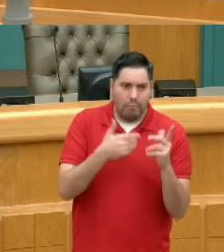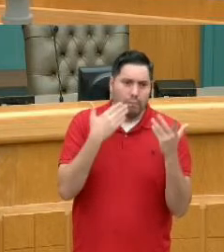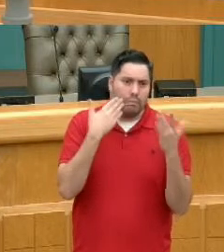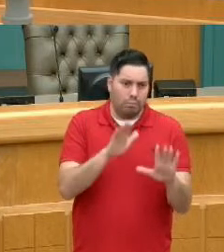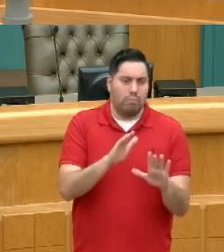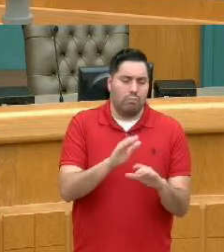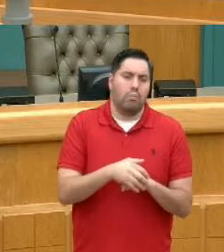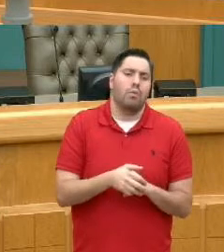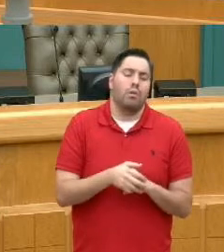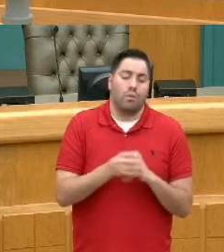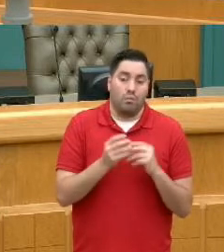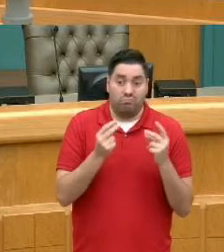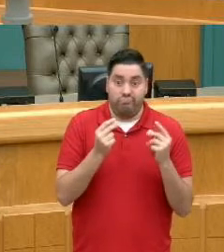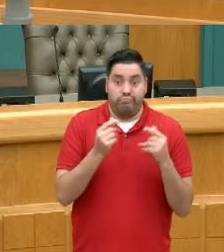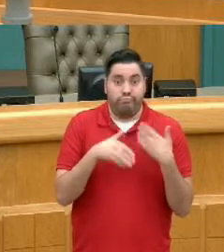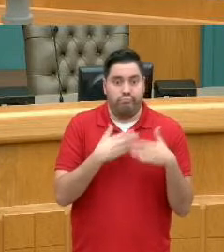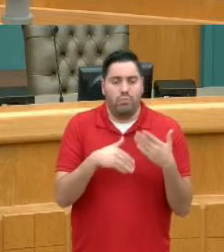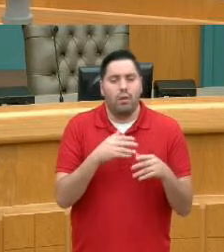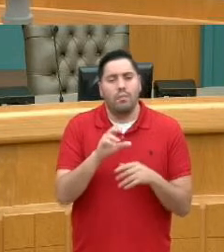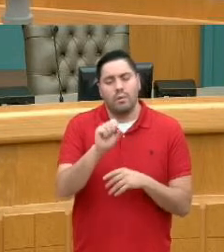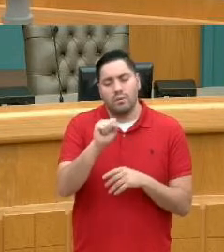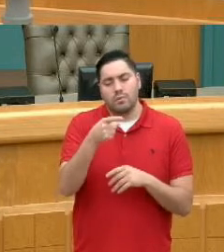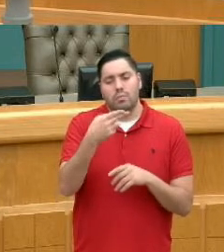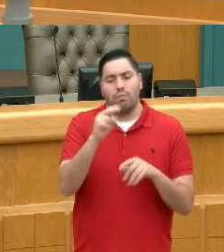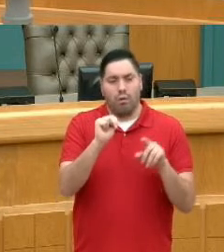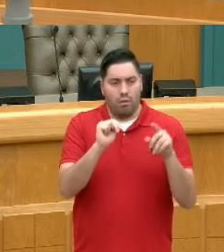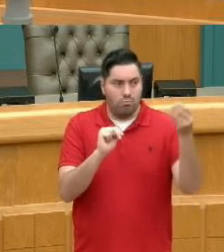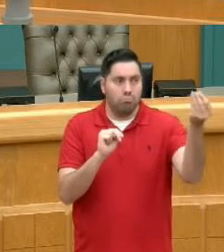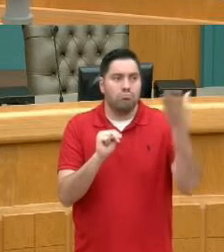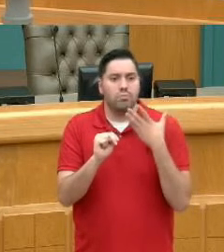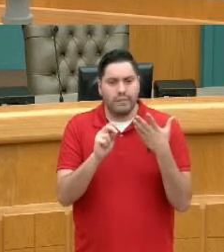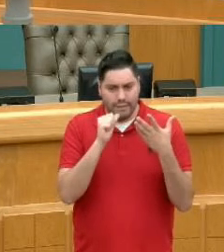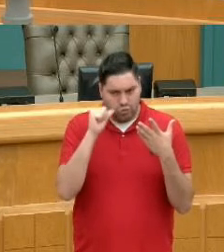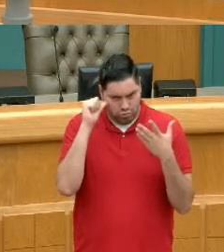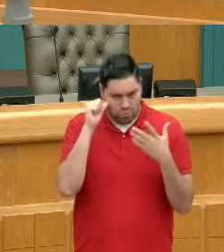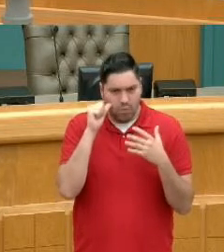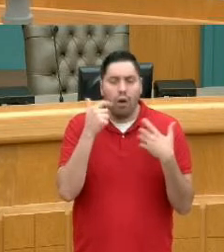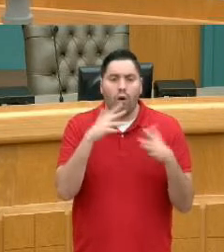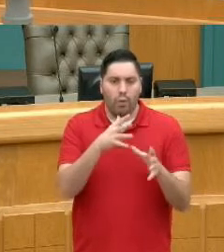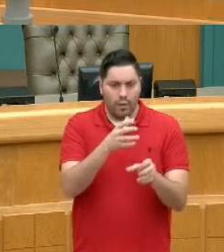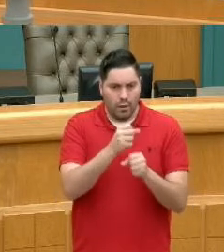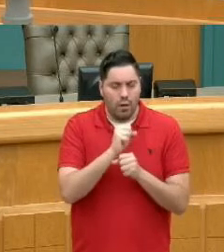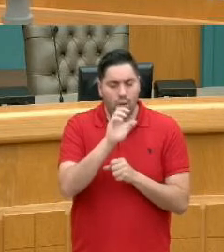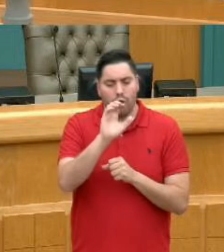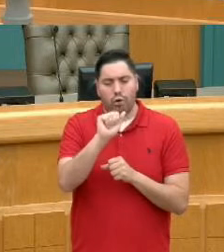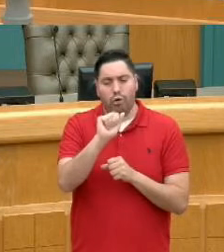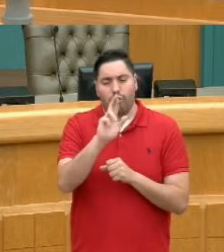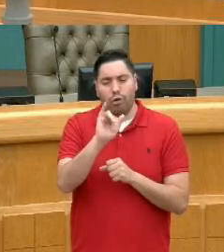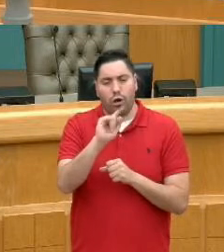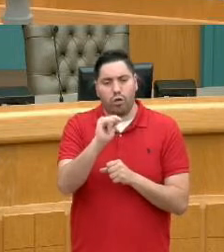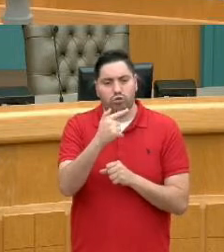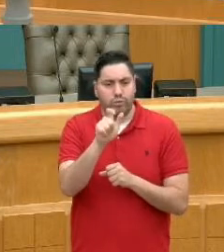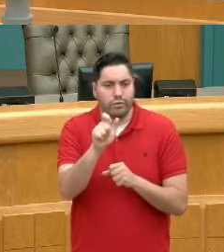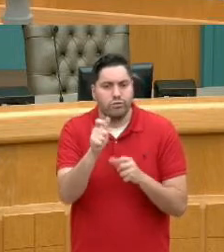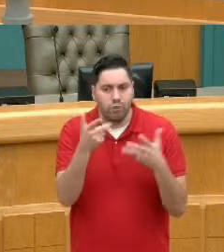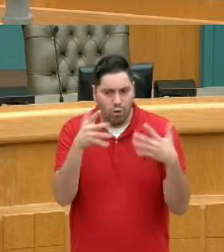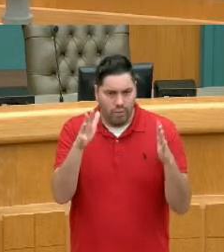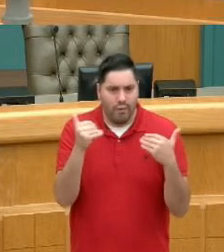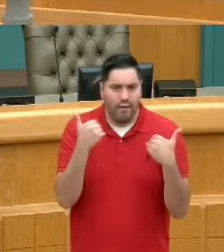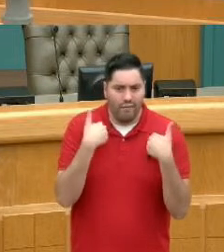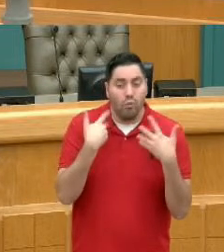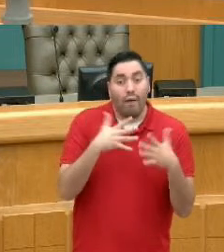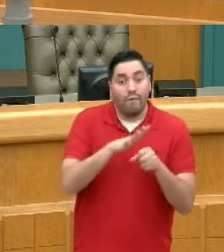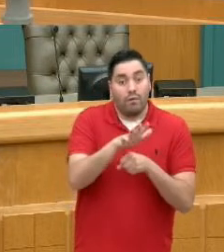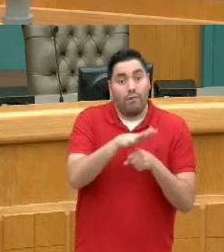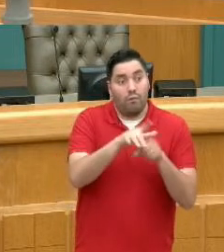quickly. So Spawn did notify us yesterday that they had received cartridges, and so they had enough to do the